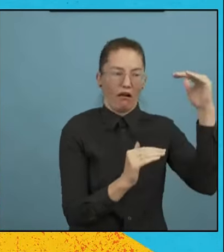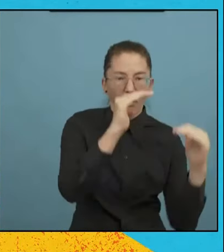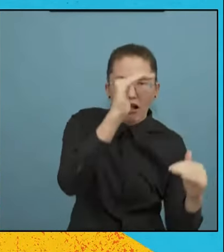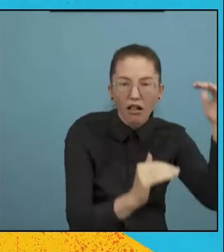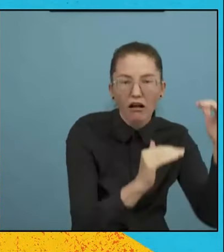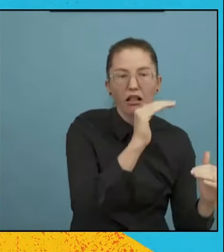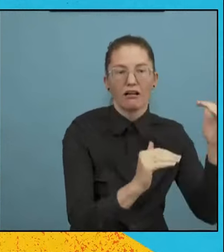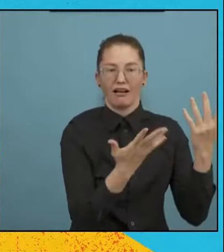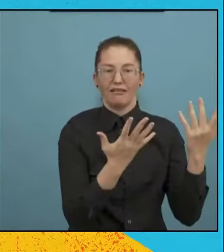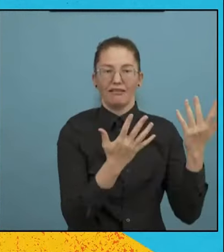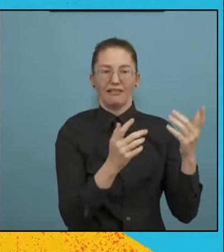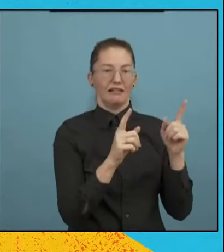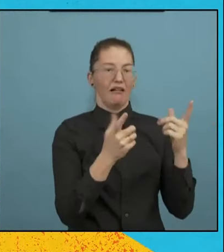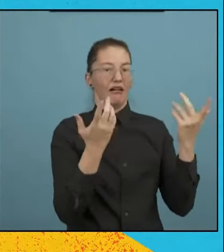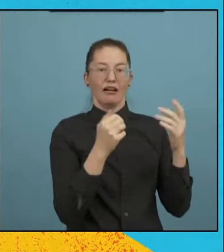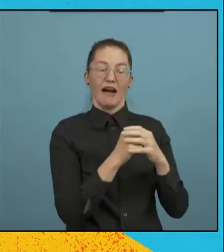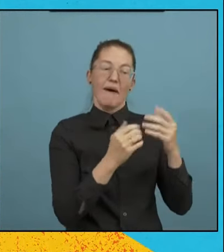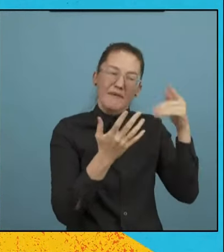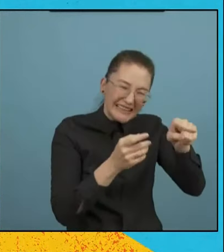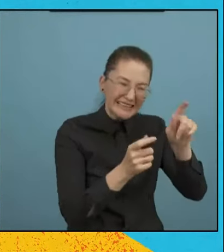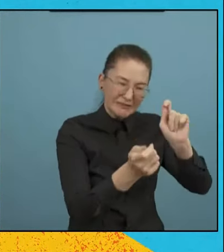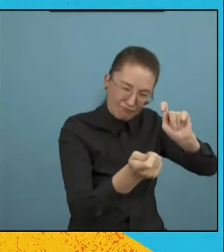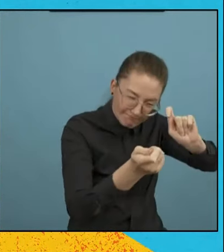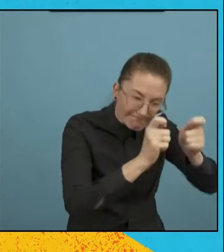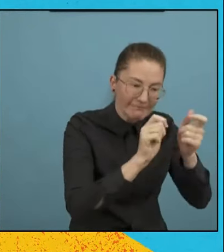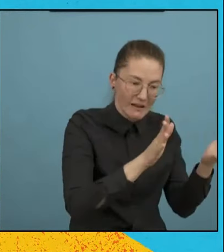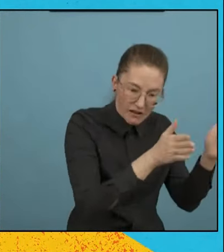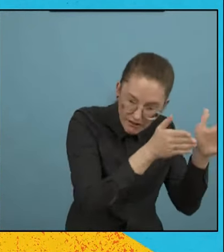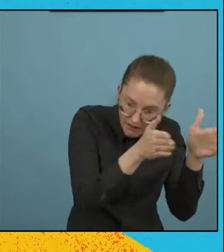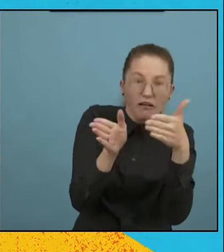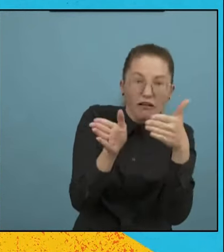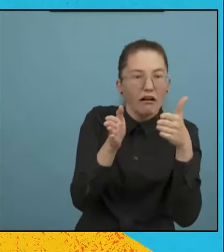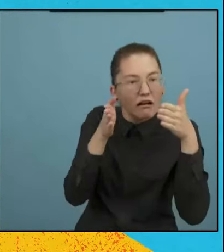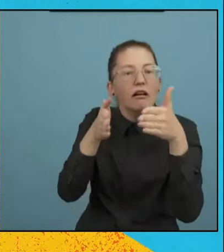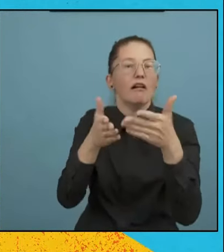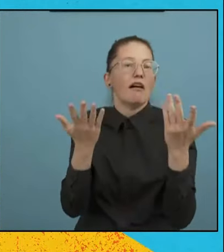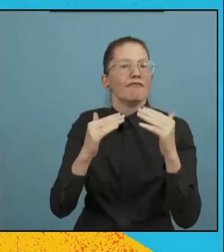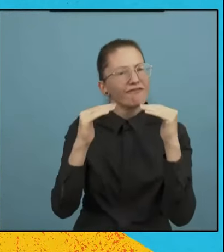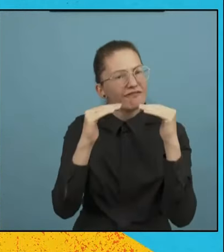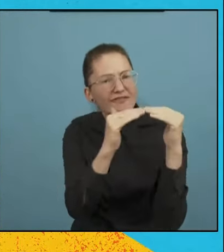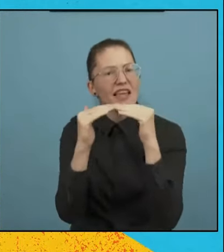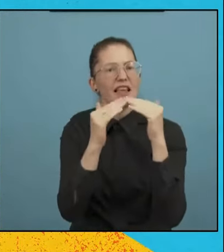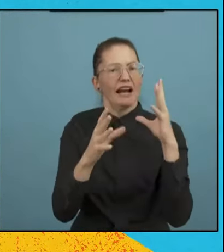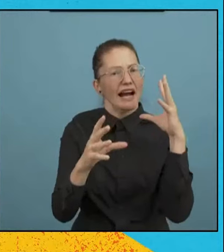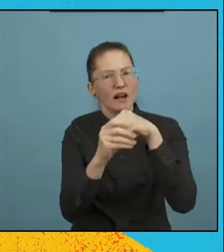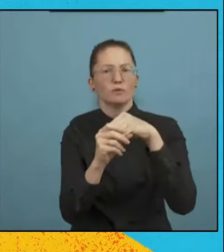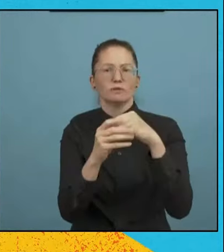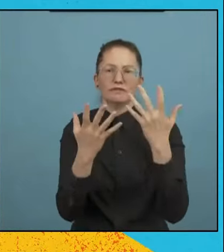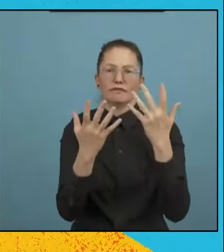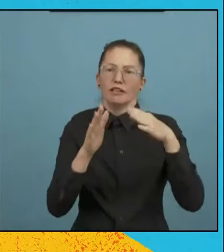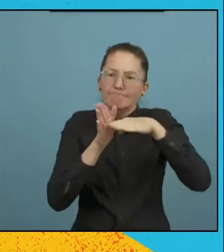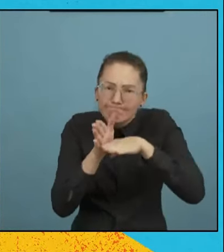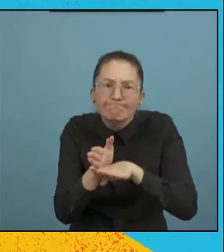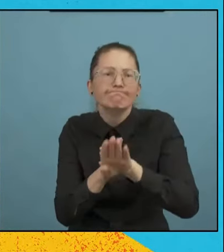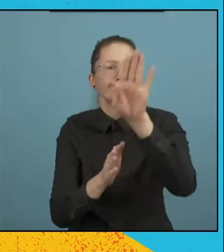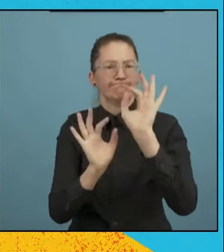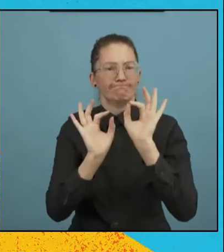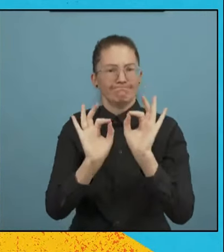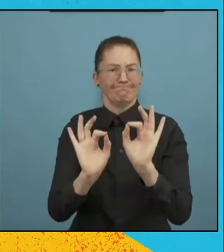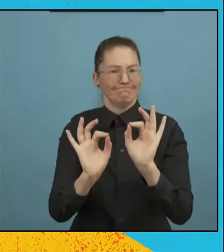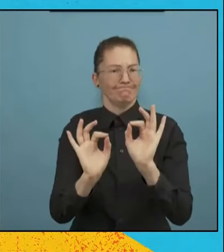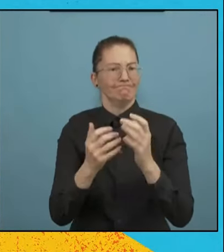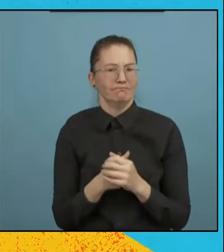and health disparities for Black women. In the Generation Equality Youth Task Force, I see a lot of young people who